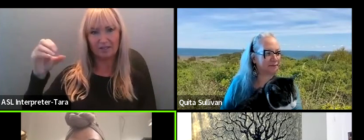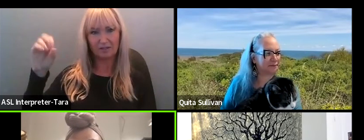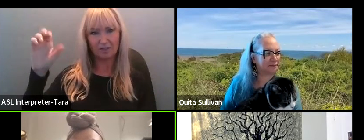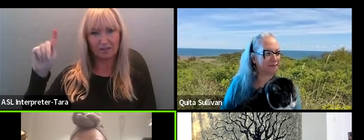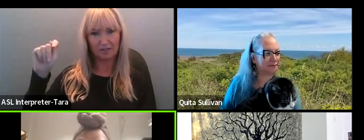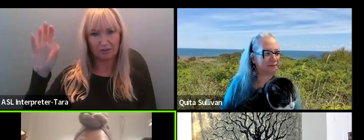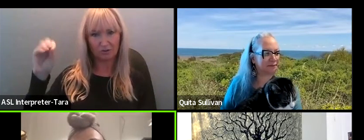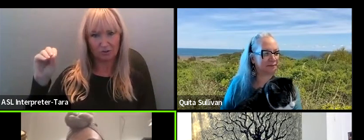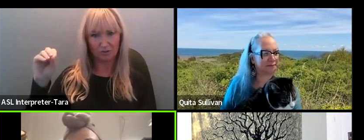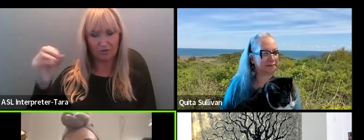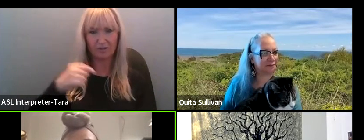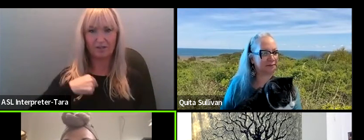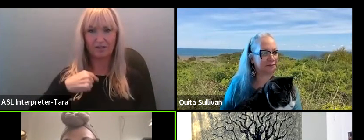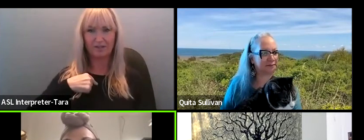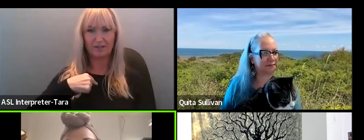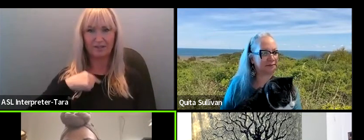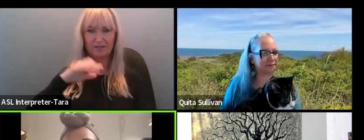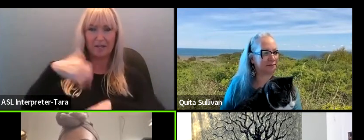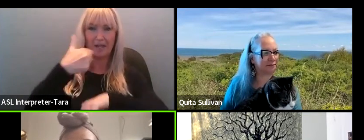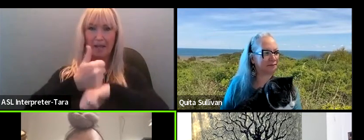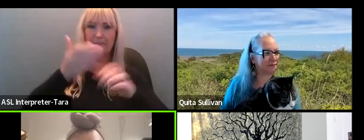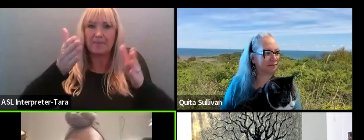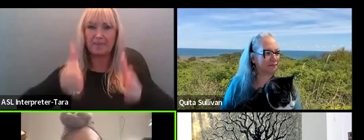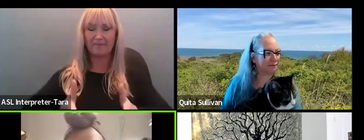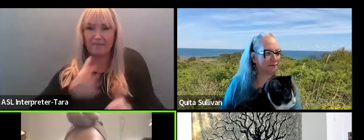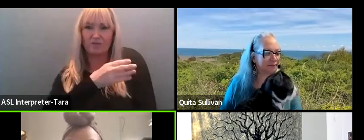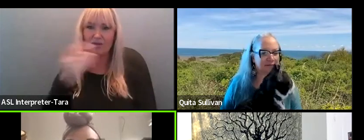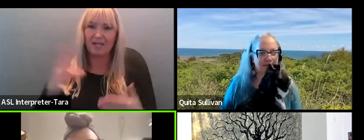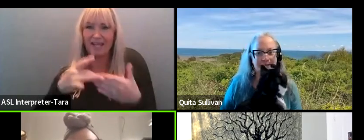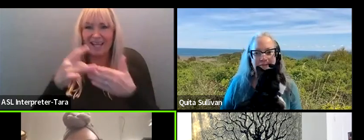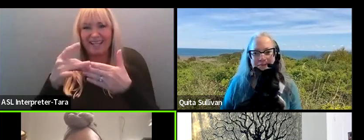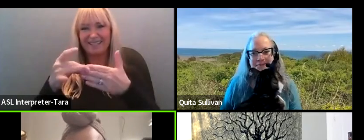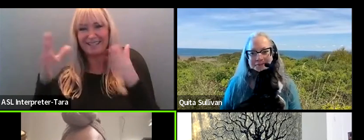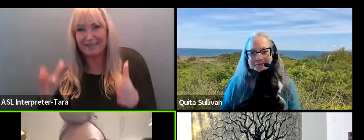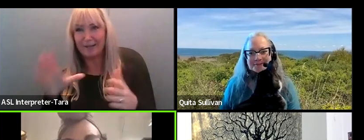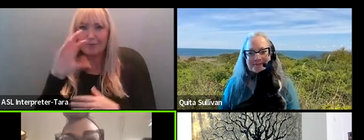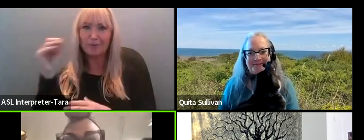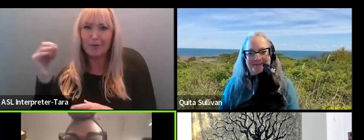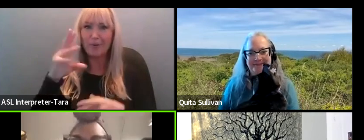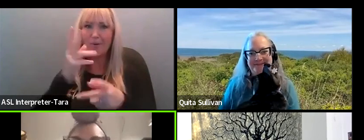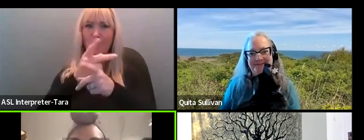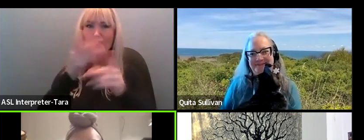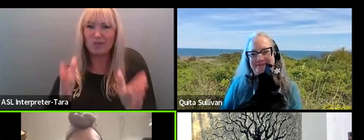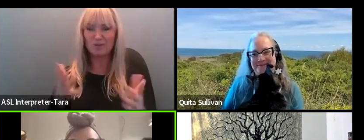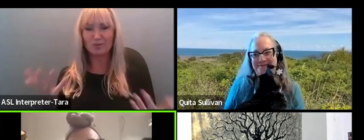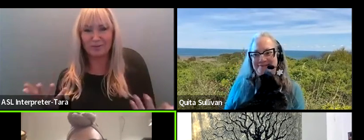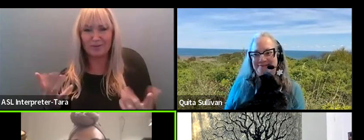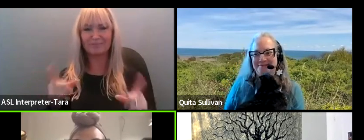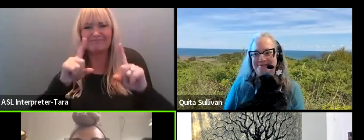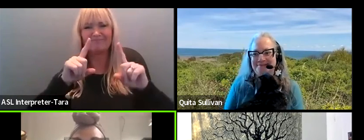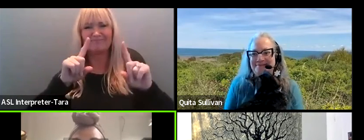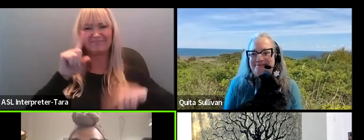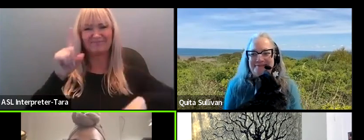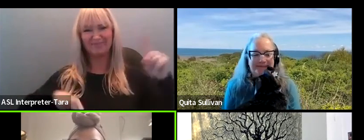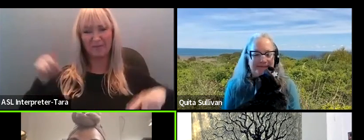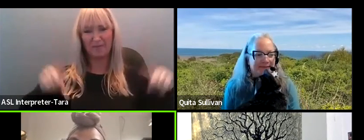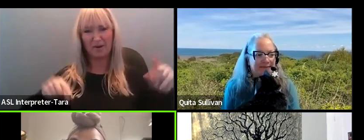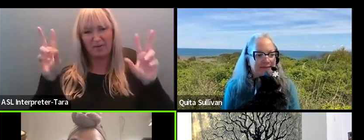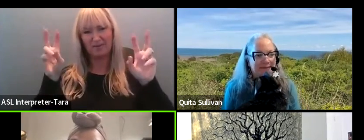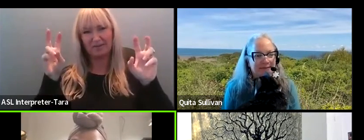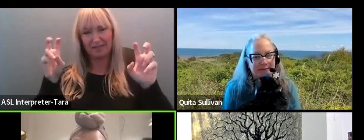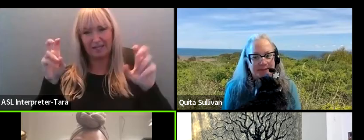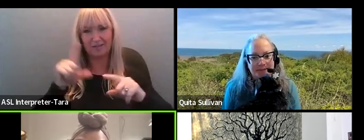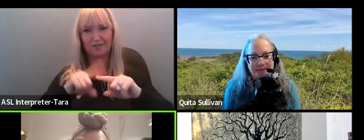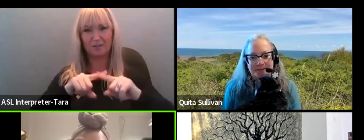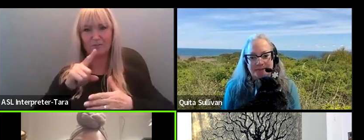founder and like lead curator, producer. I go by different titles depending on what I want to do for that project of